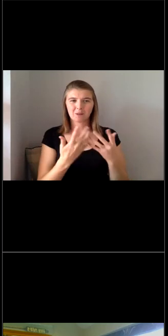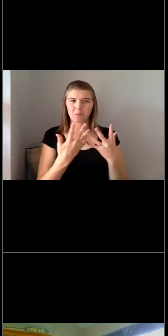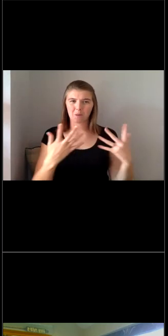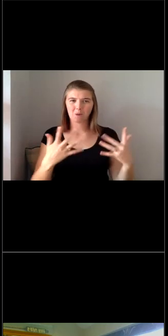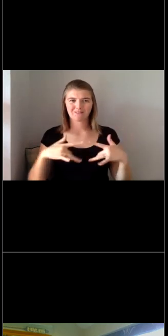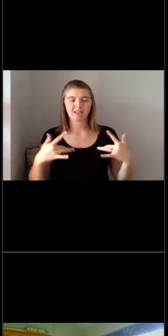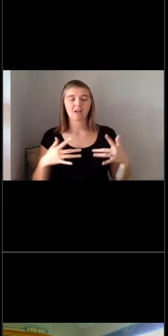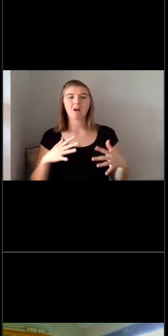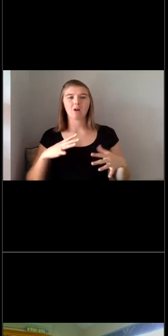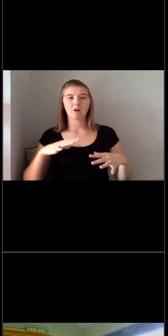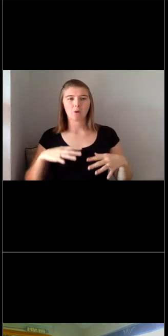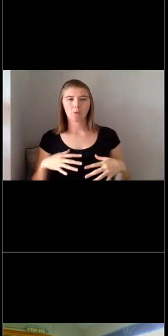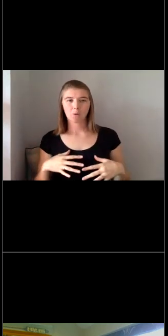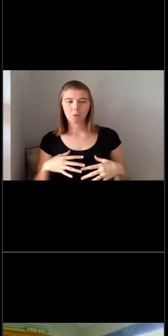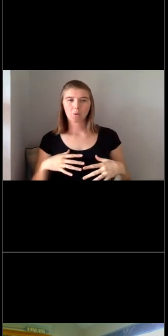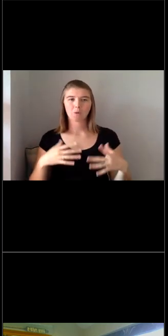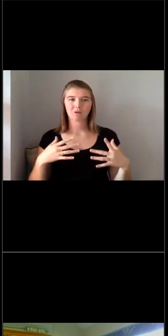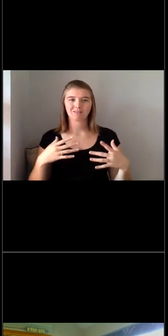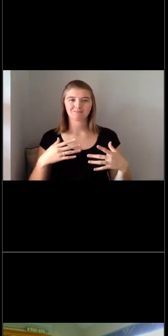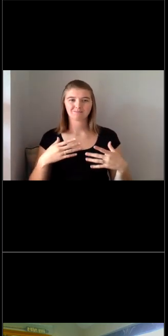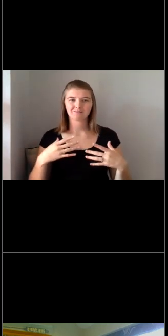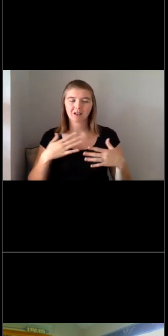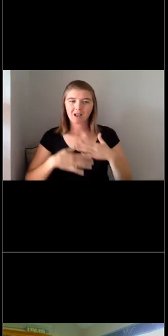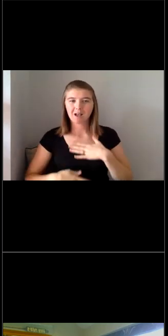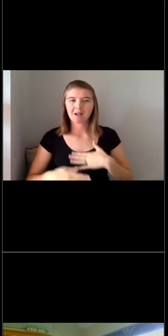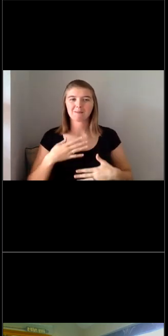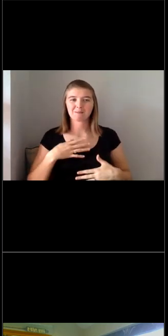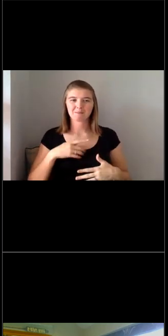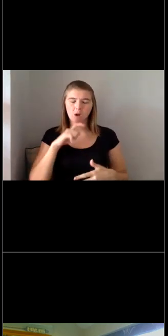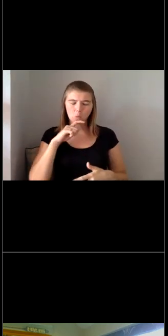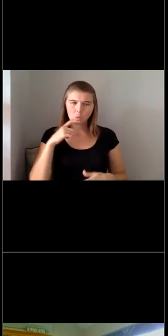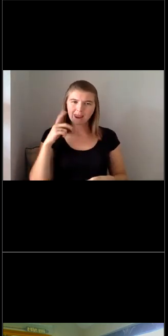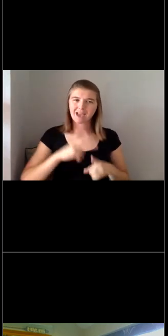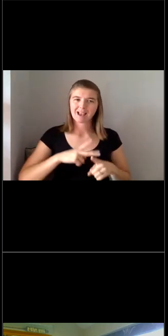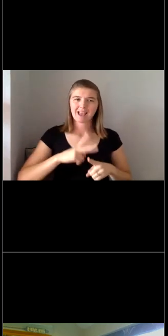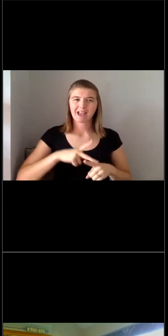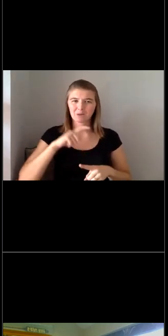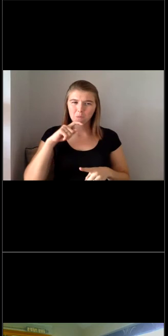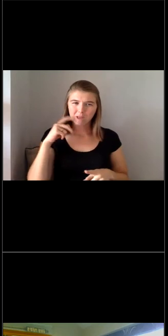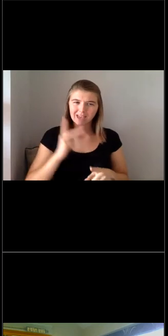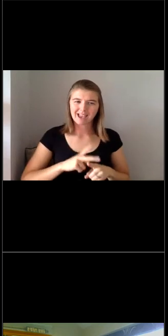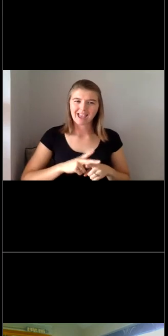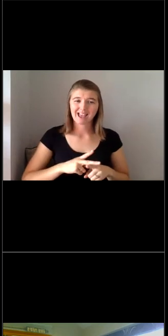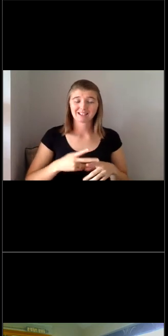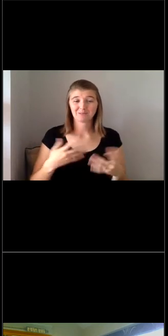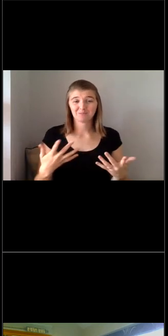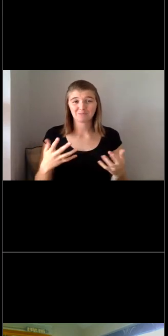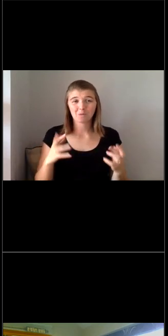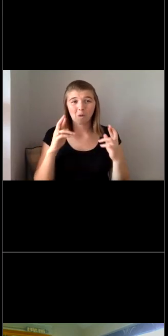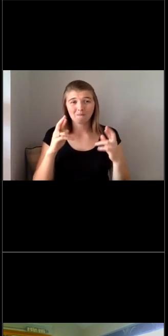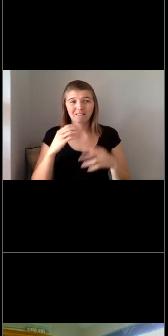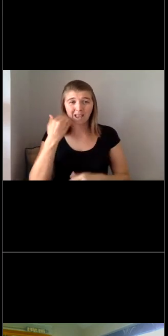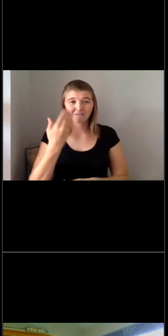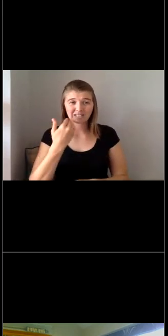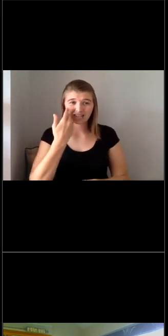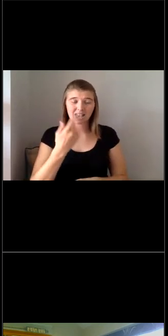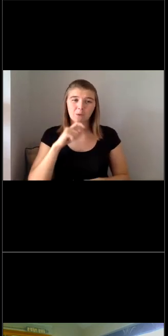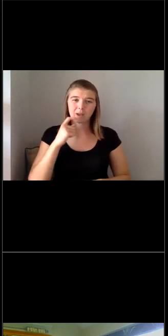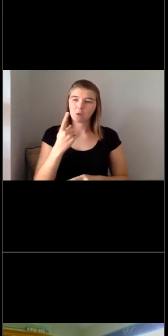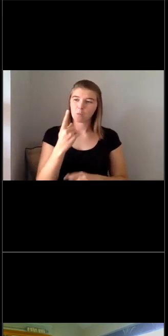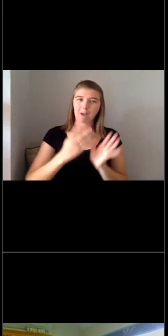they enjoyed the presentation, and that they intend to use this exercise again, hopefully every day, to find that one